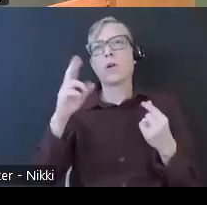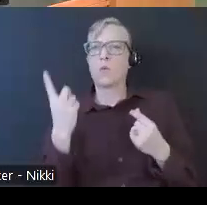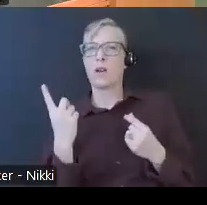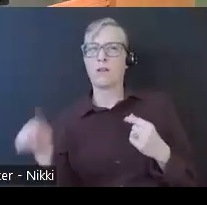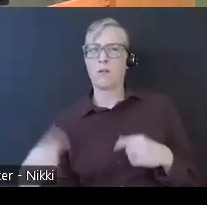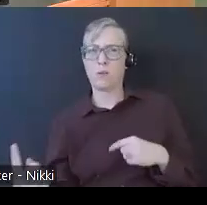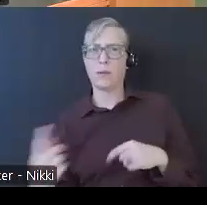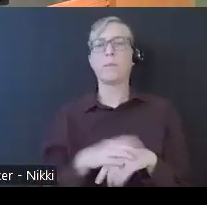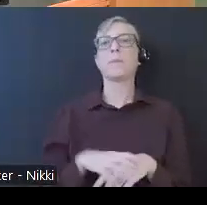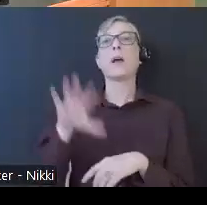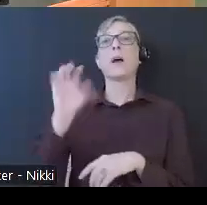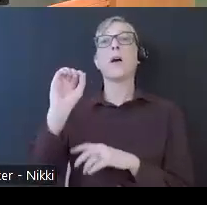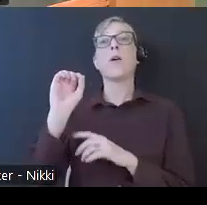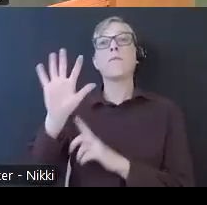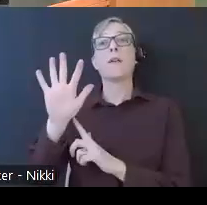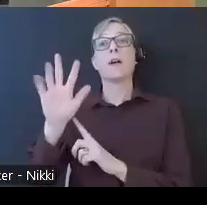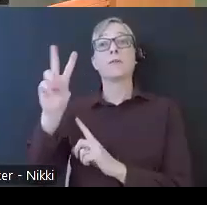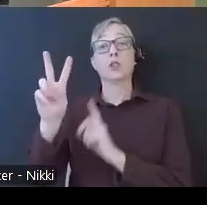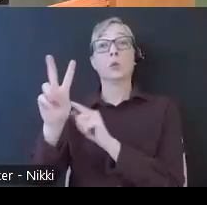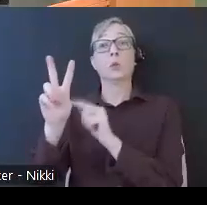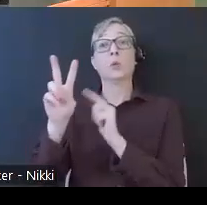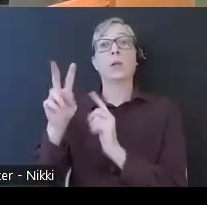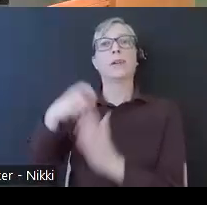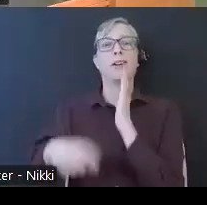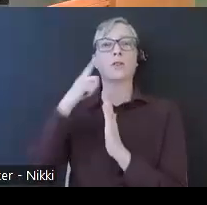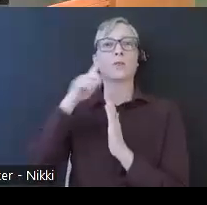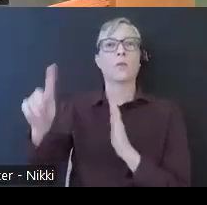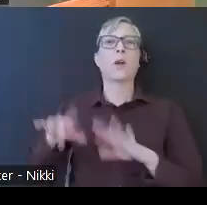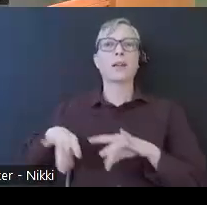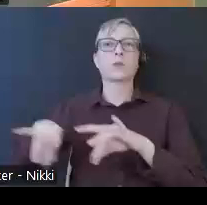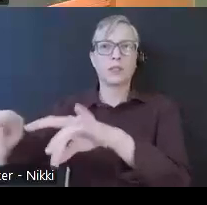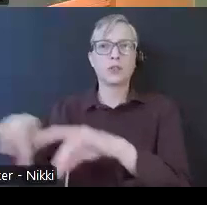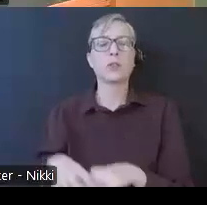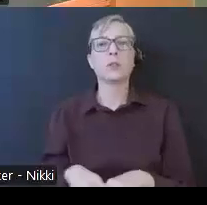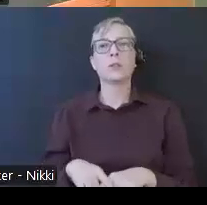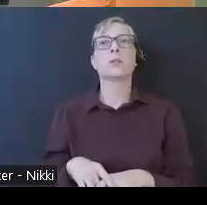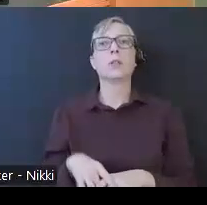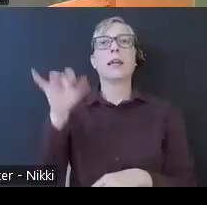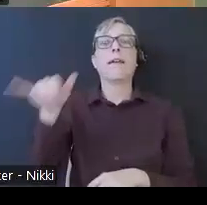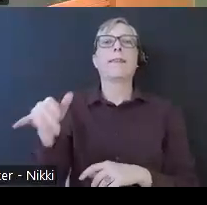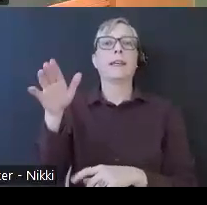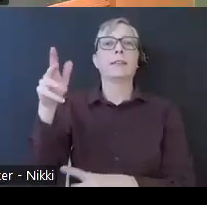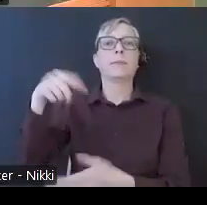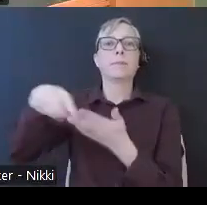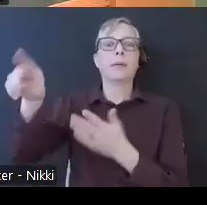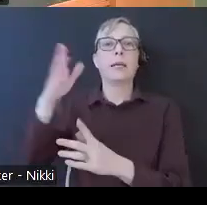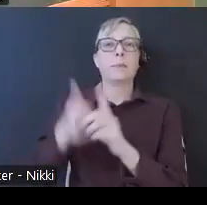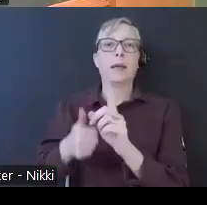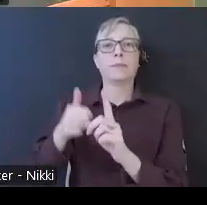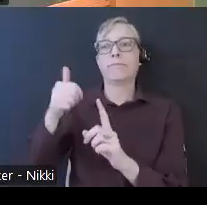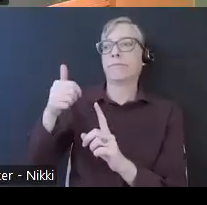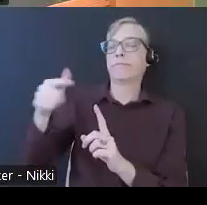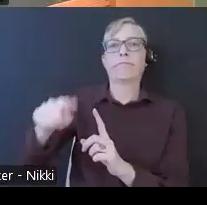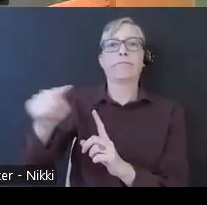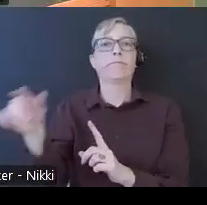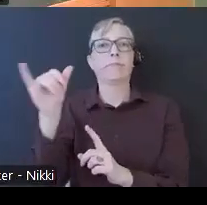cost for acquisition, and that's to be determined by individual insurer. These were the number